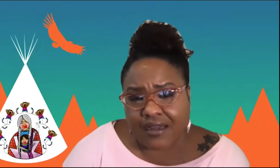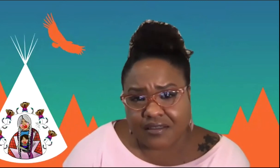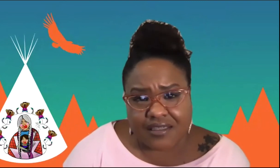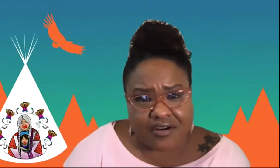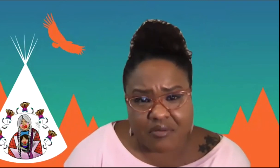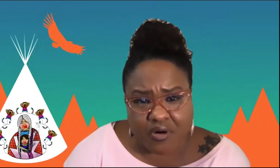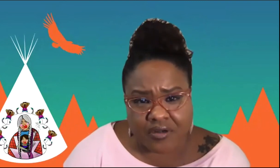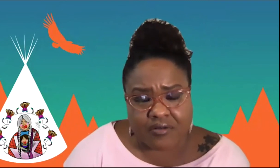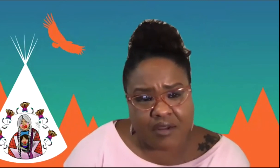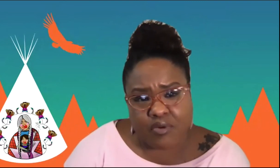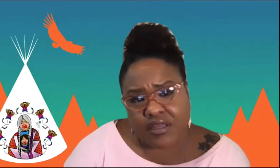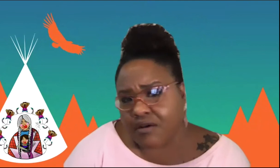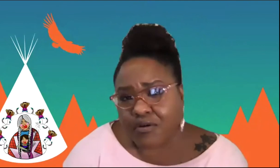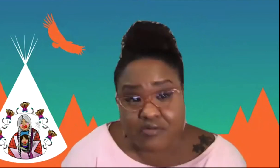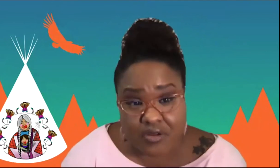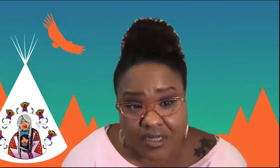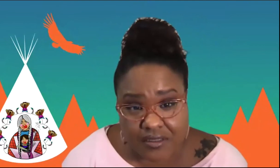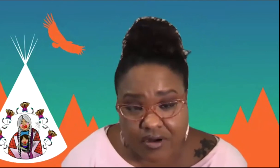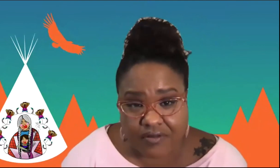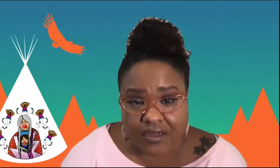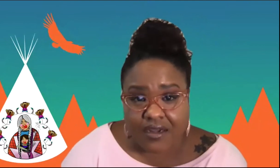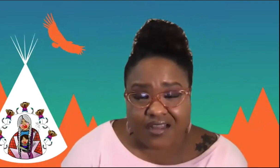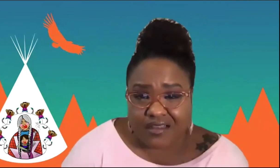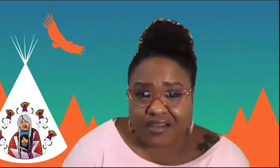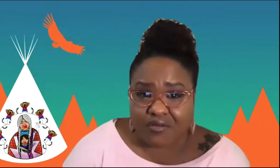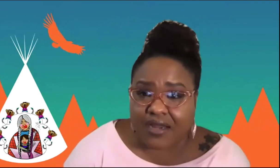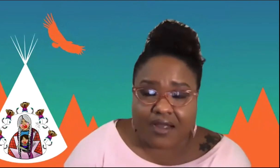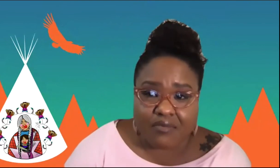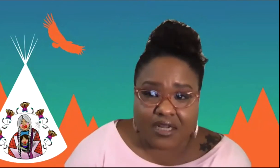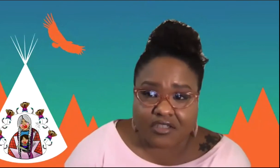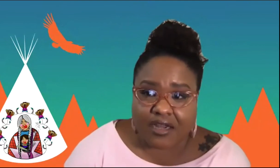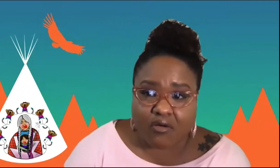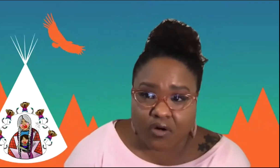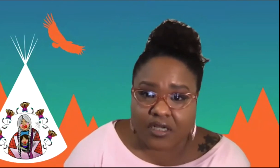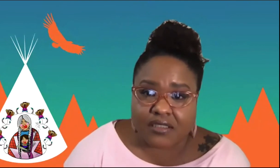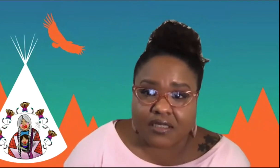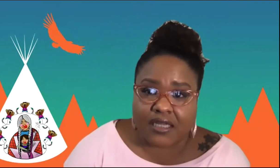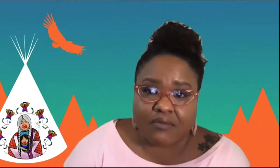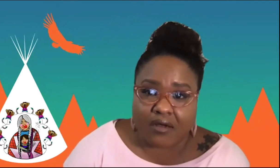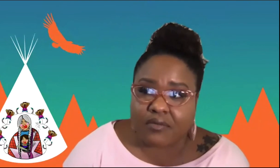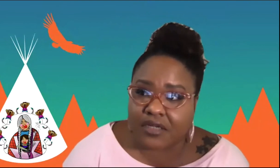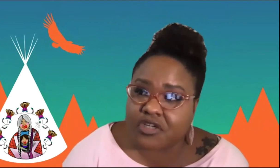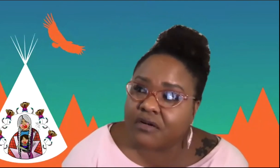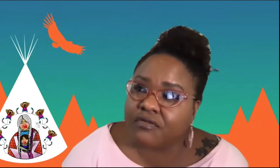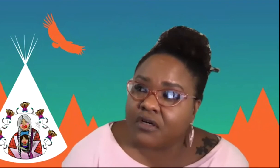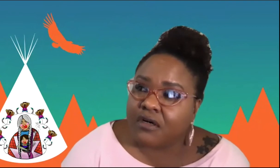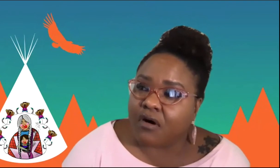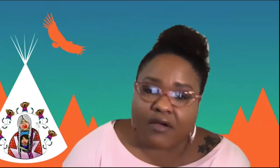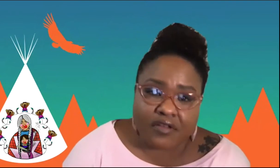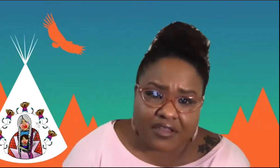our accolades aren't important, right? But then the whole community is thriving. I think that you're right. A combination, like our work is an amalgamation